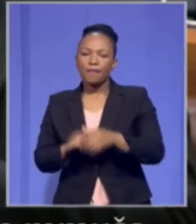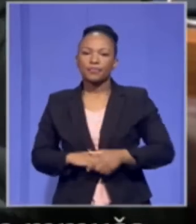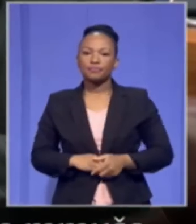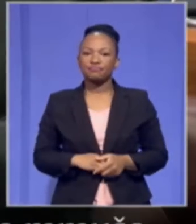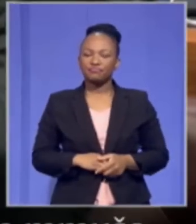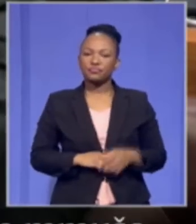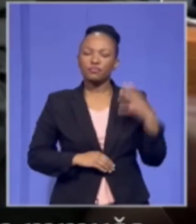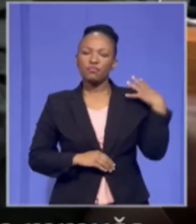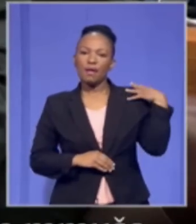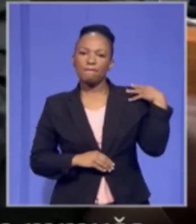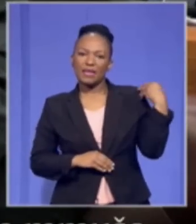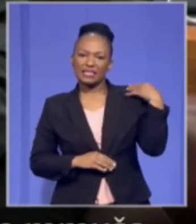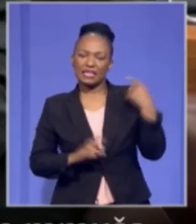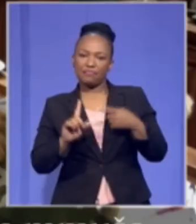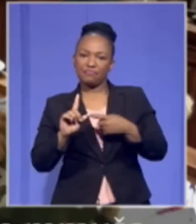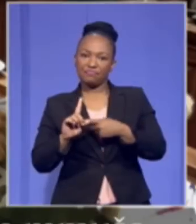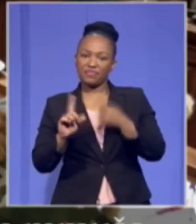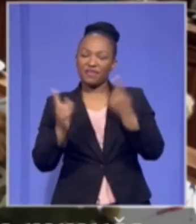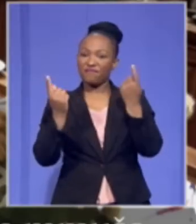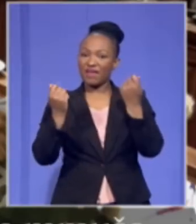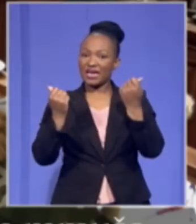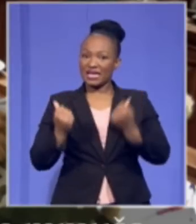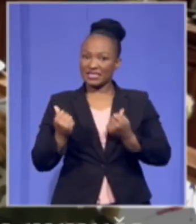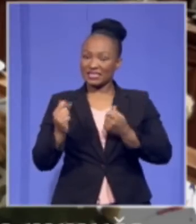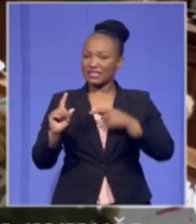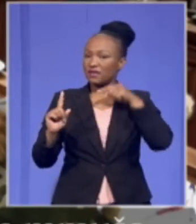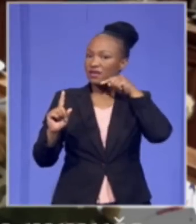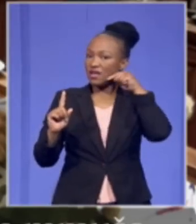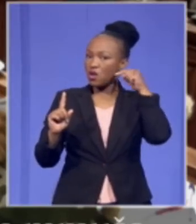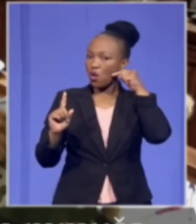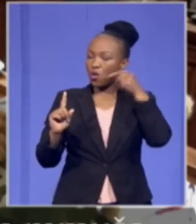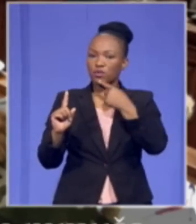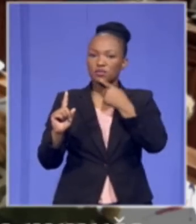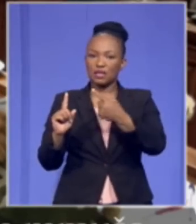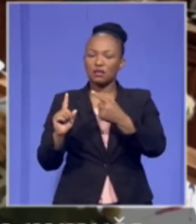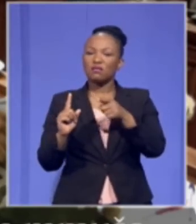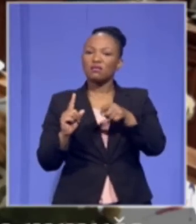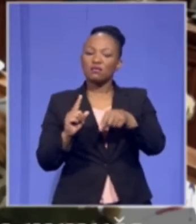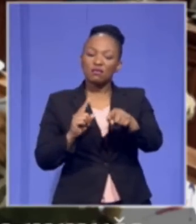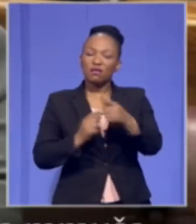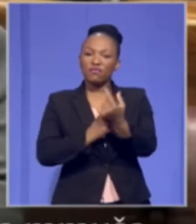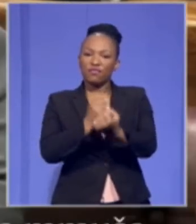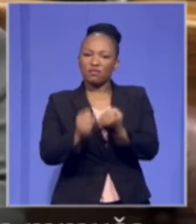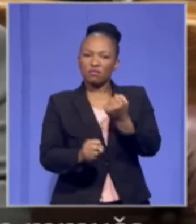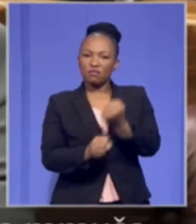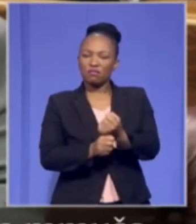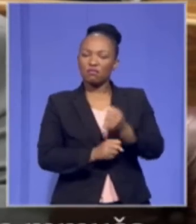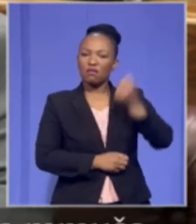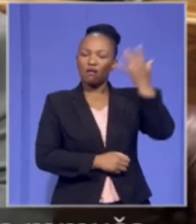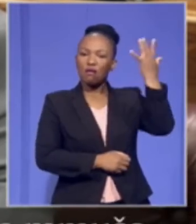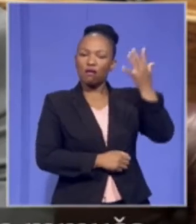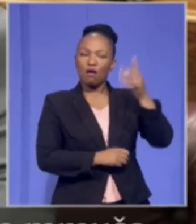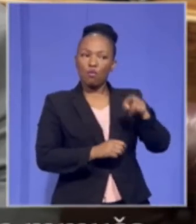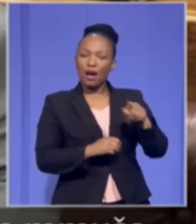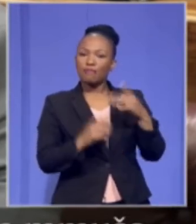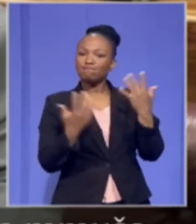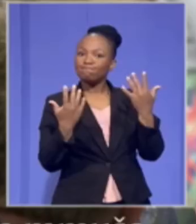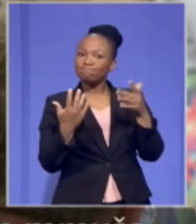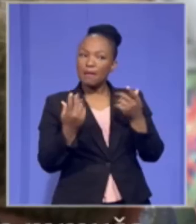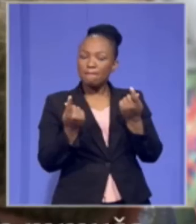Tona ya matlotlo Ino Kodongwana o re ditekanyetšo tša lenyaga di beile šedi ya bona go dikoloto tša mmušo le ditshenyagelelo tša ditirelo